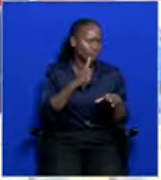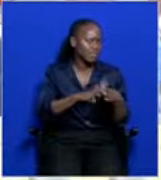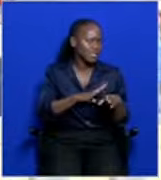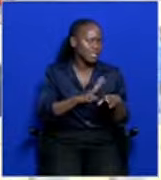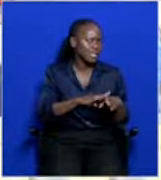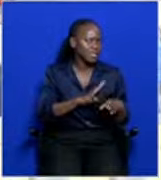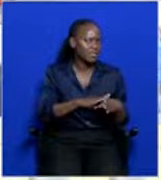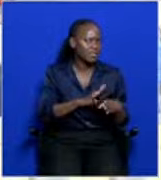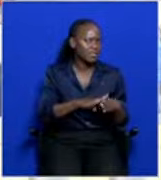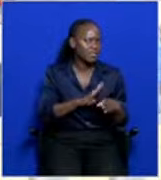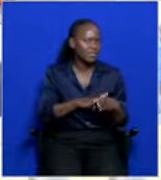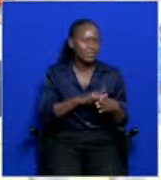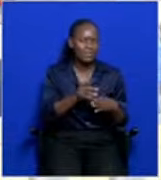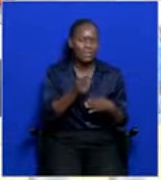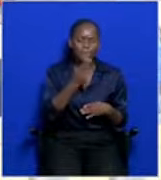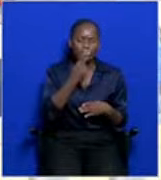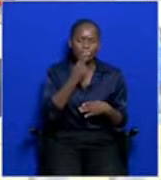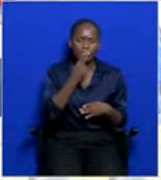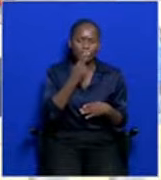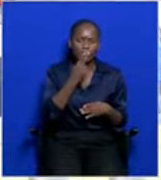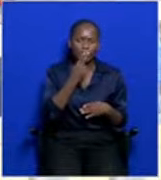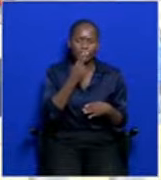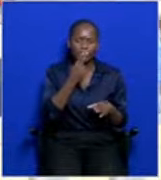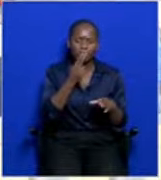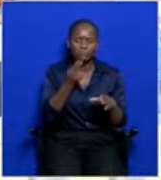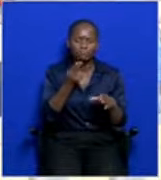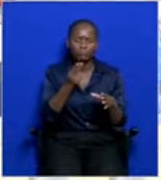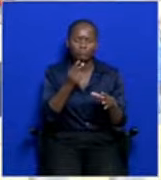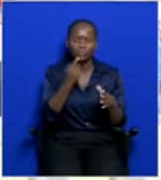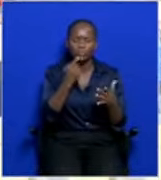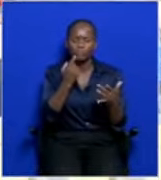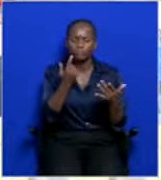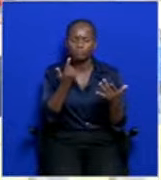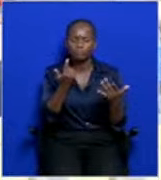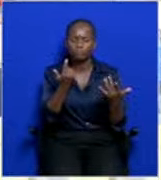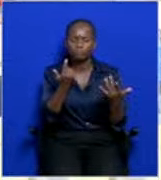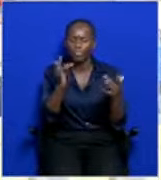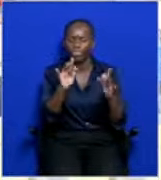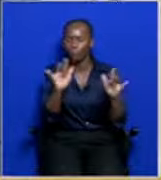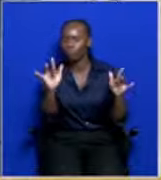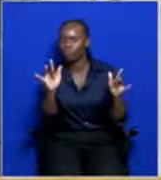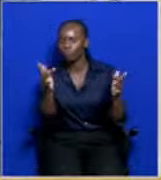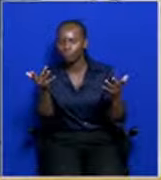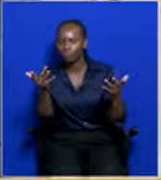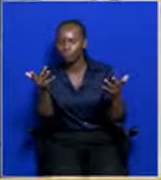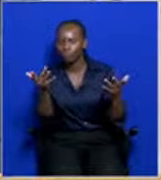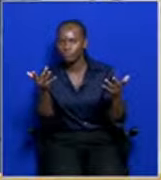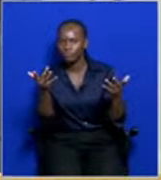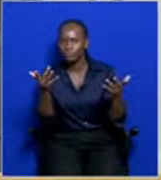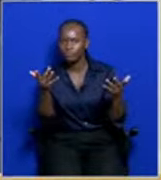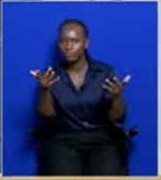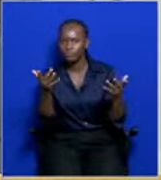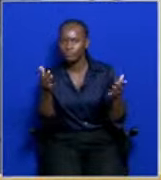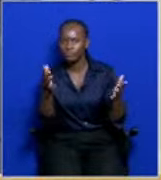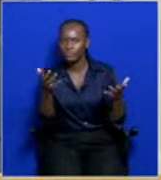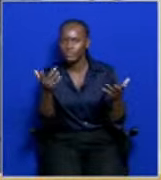would suddenly disappear and that you cannot first obtain a search and seizure warrant